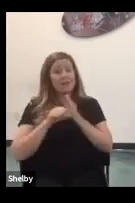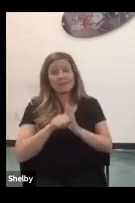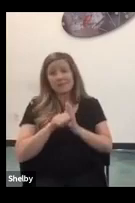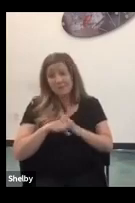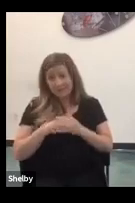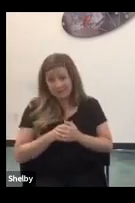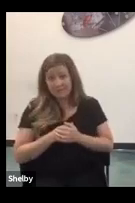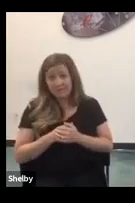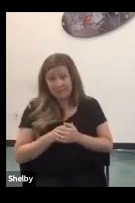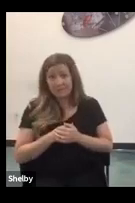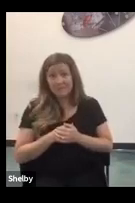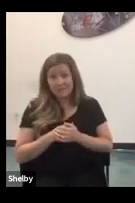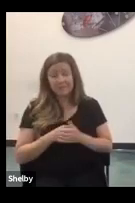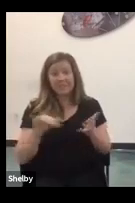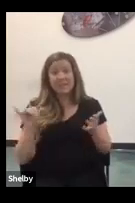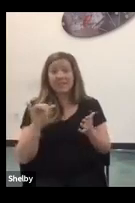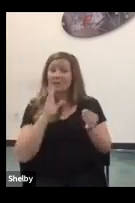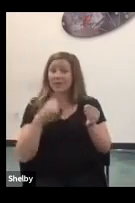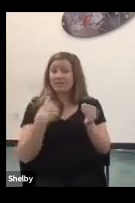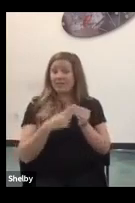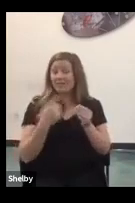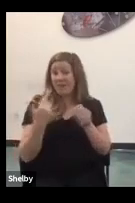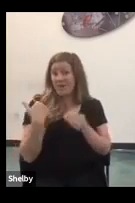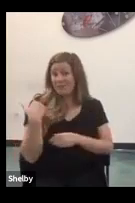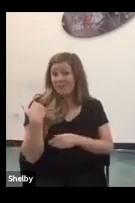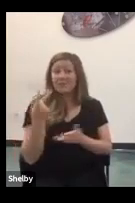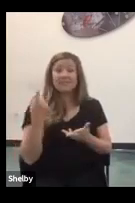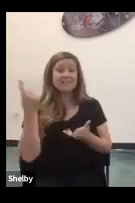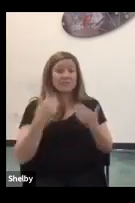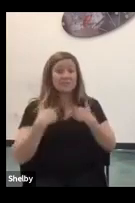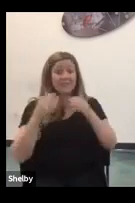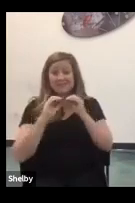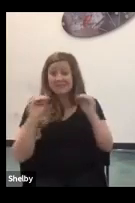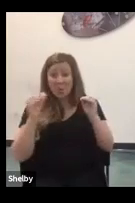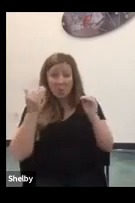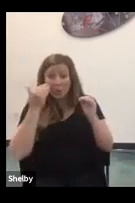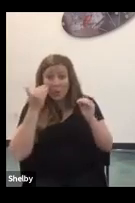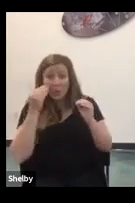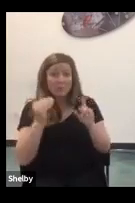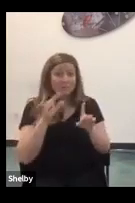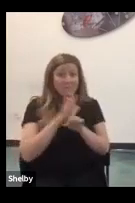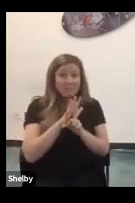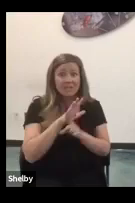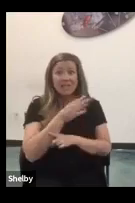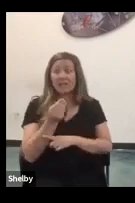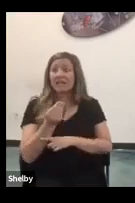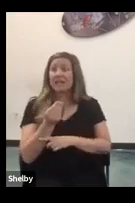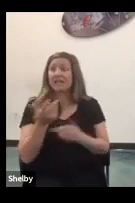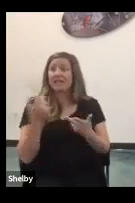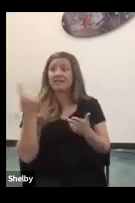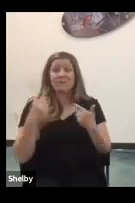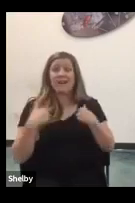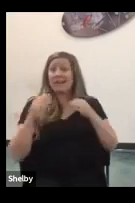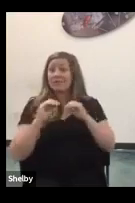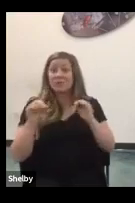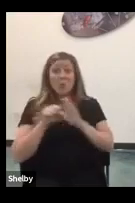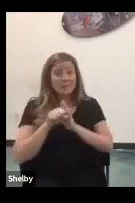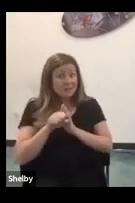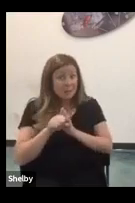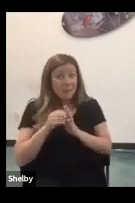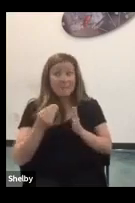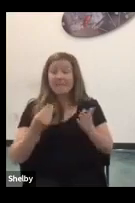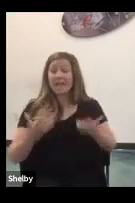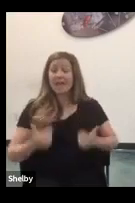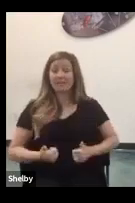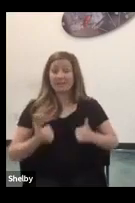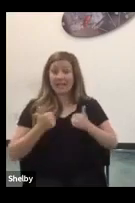about a little bit ago, for someone who has no known exposure and who has no symptoms and lives